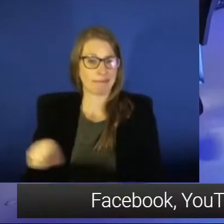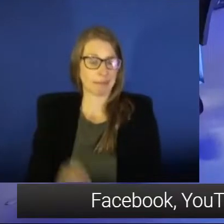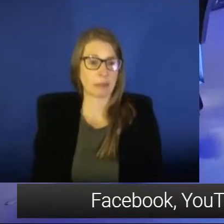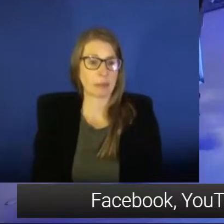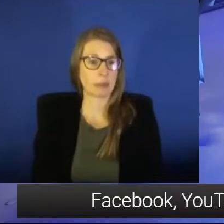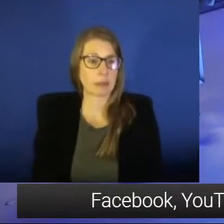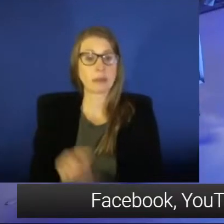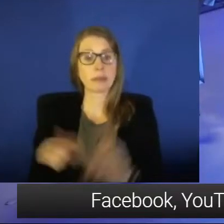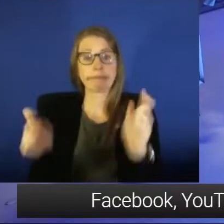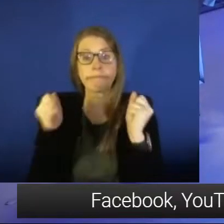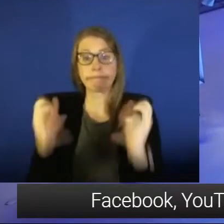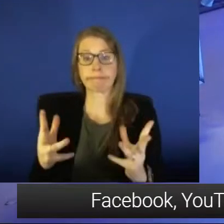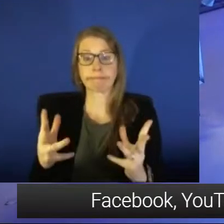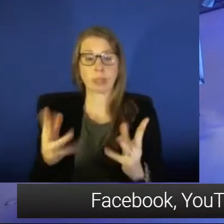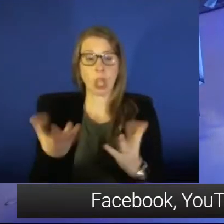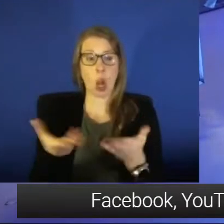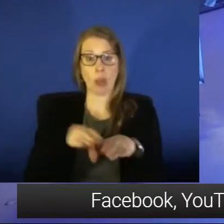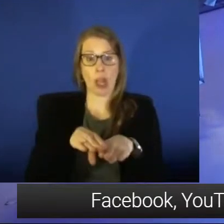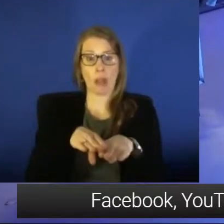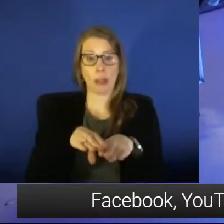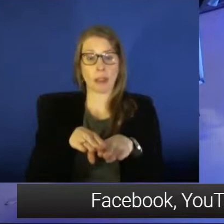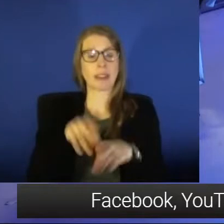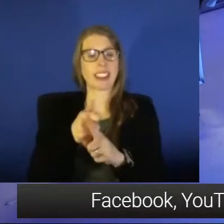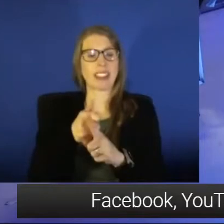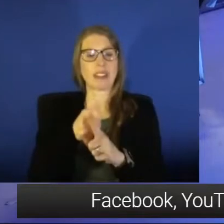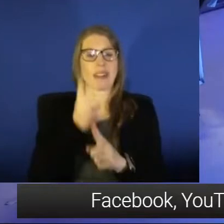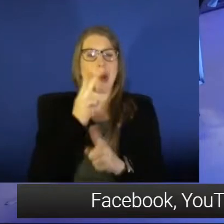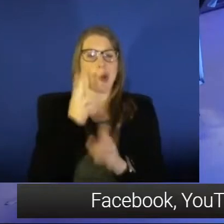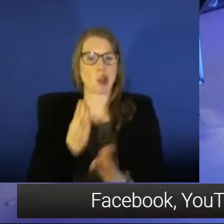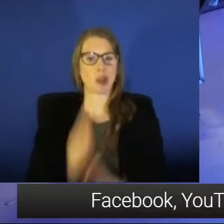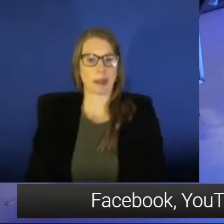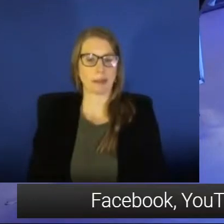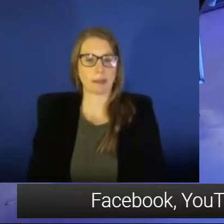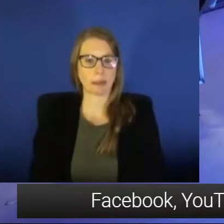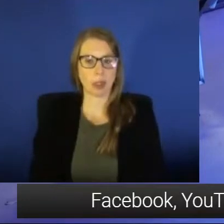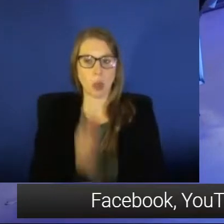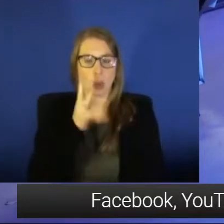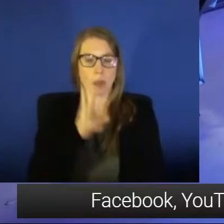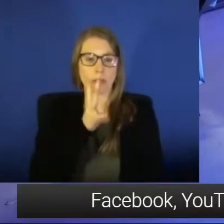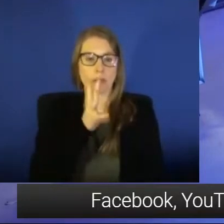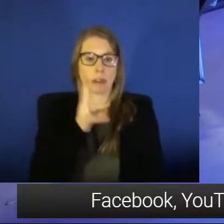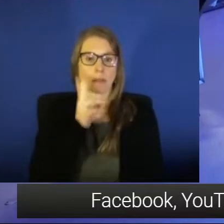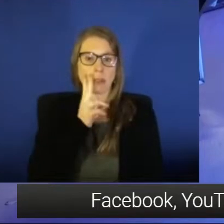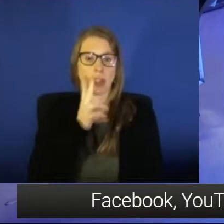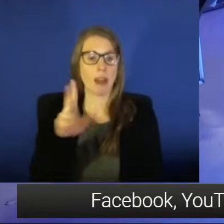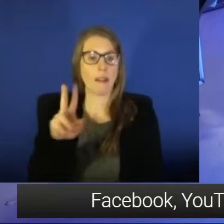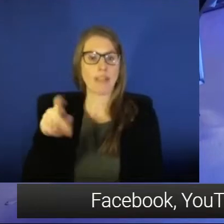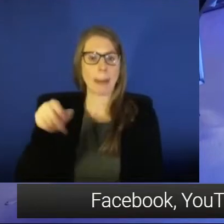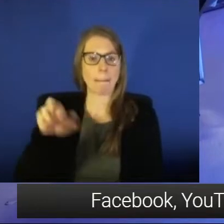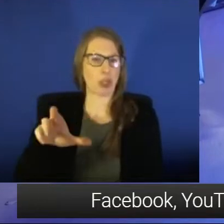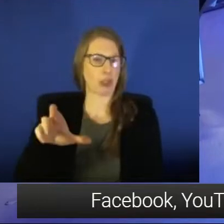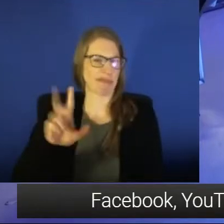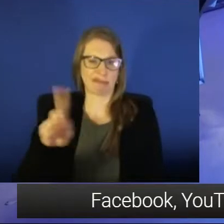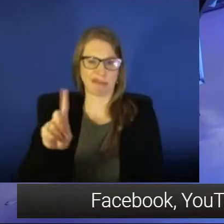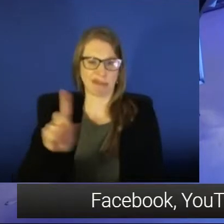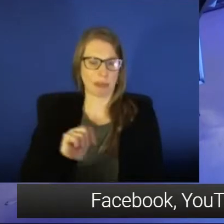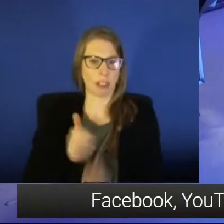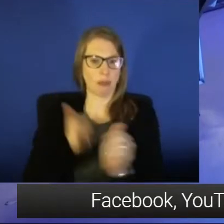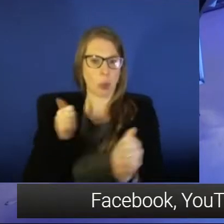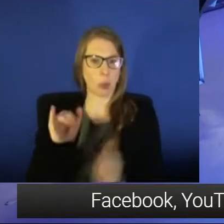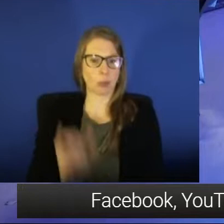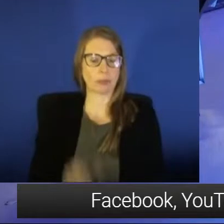who are this overlap, a lot of them are smokers. Right. We're going to talk smoking here in a Or minute. vapors. Don't Tanya do that either. wants to know, she says, I